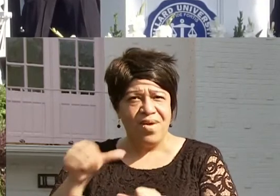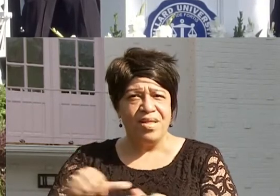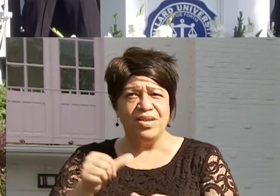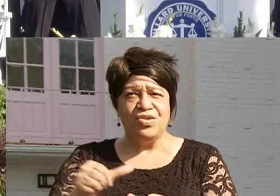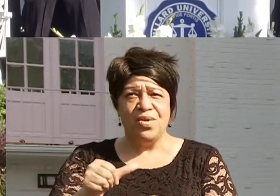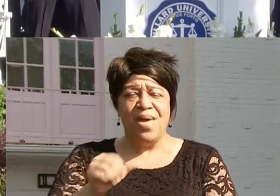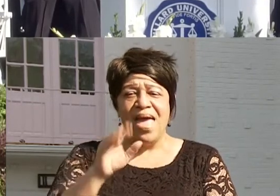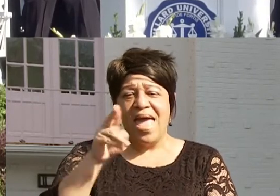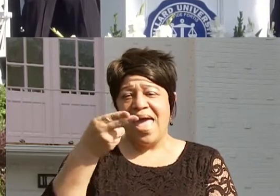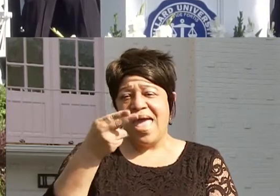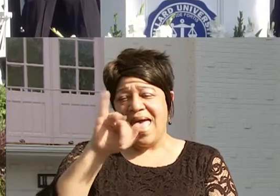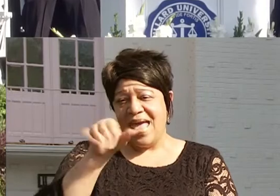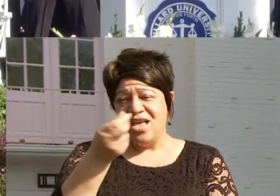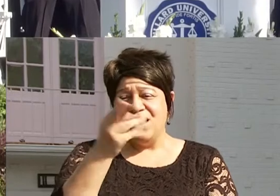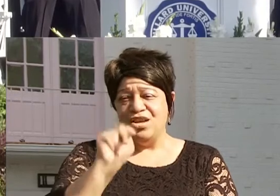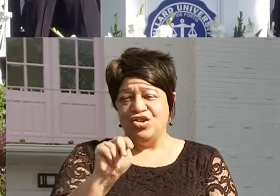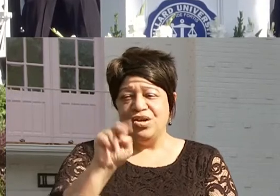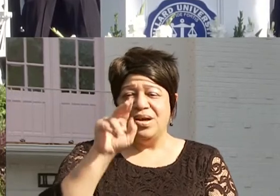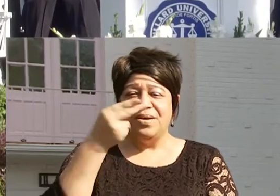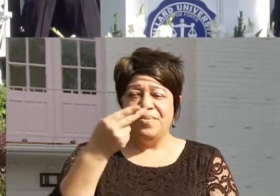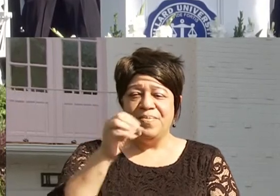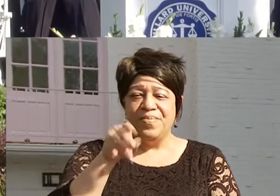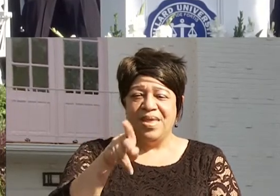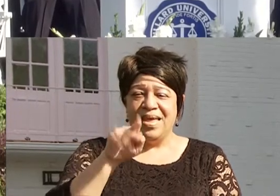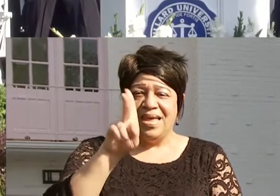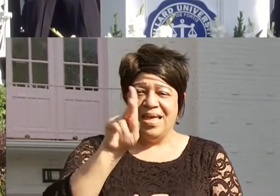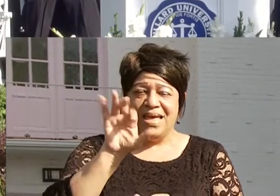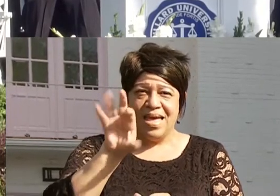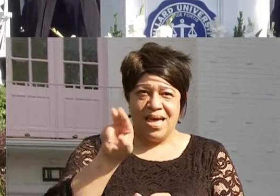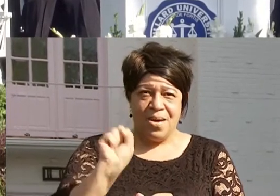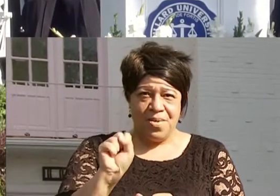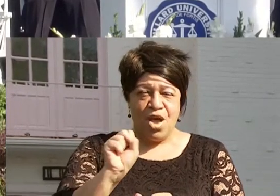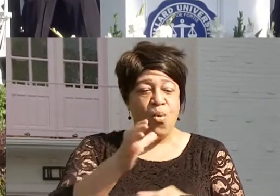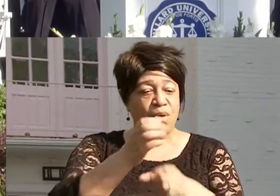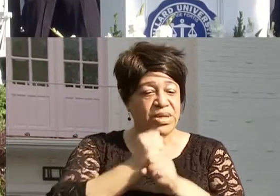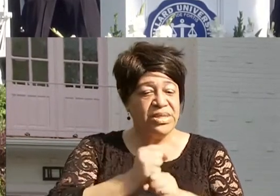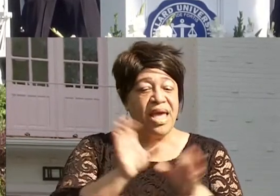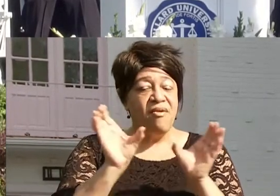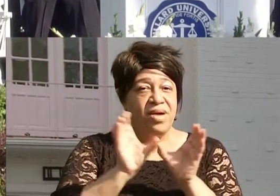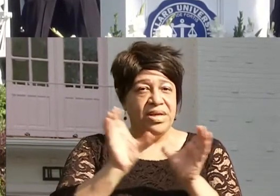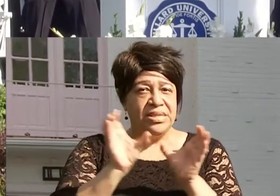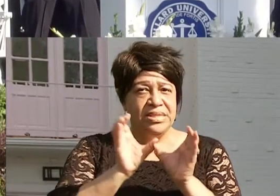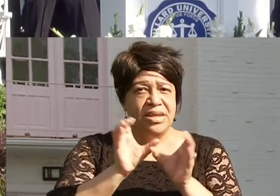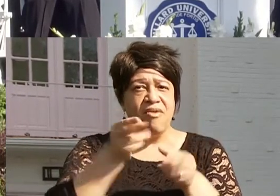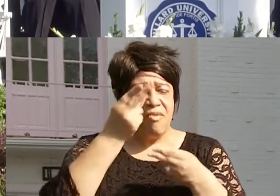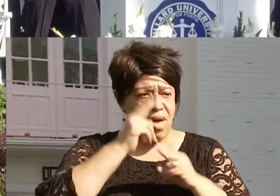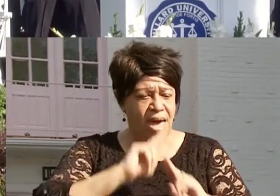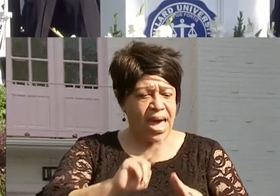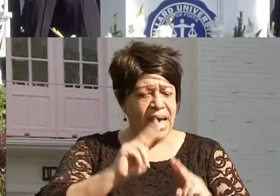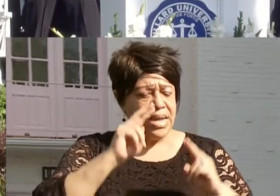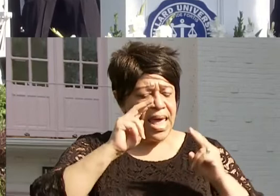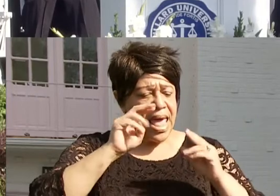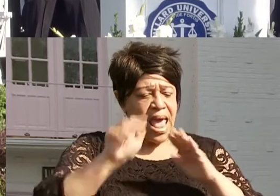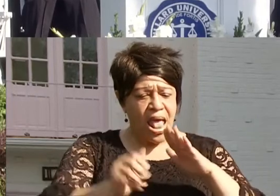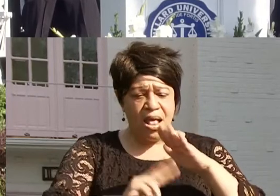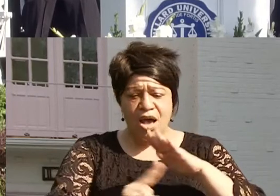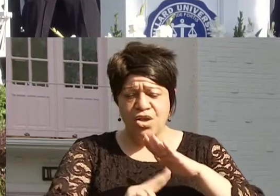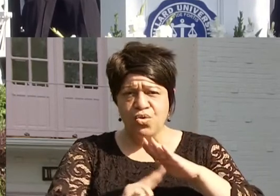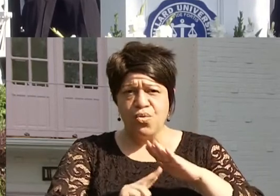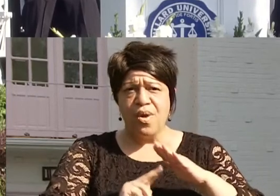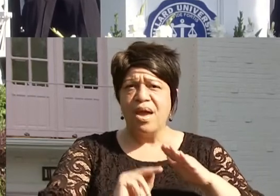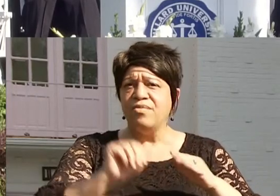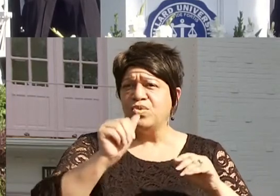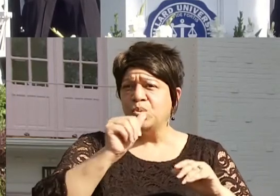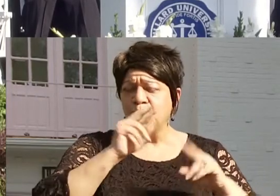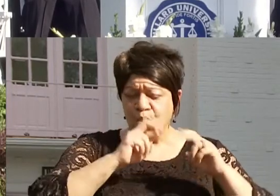University, where she was awarded a Certificate of Excellence in Undergraduate Research. Victoria has